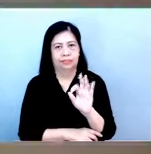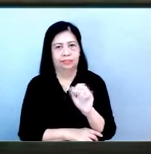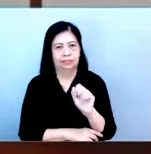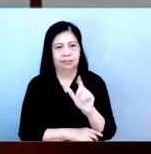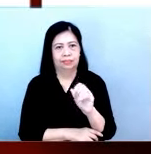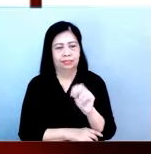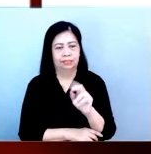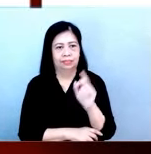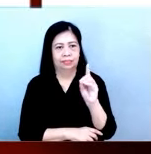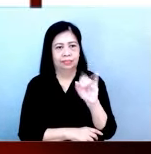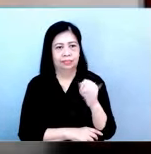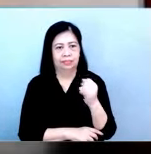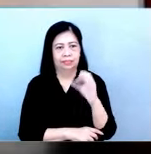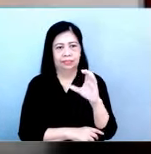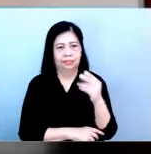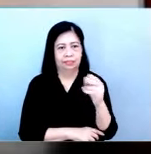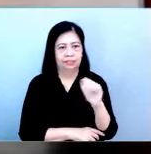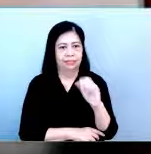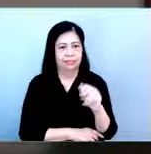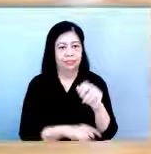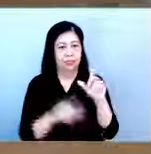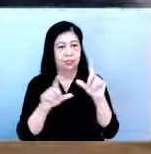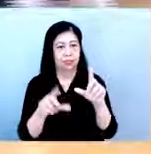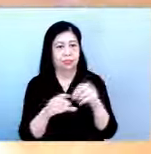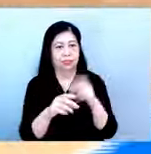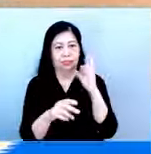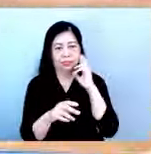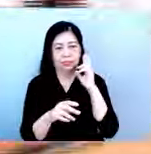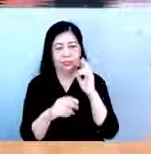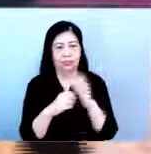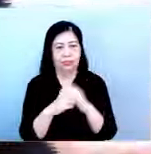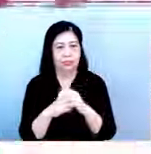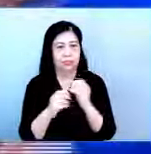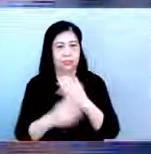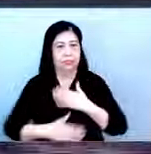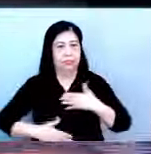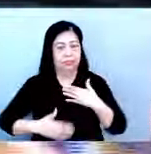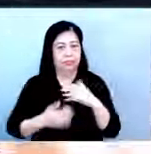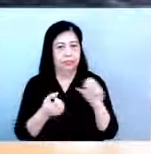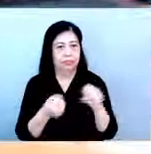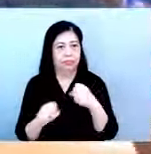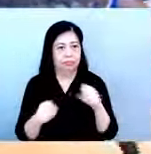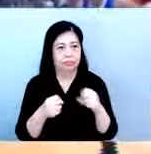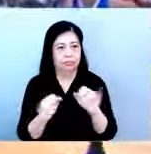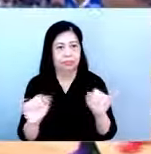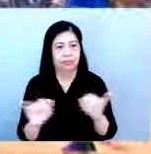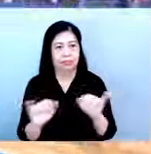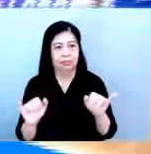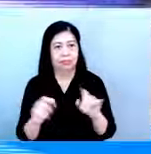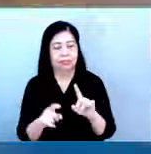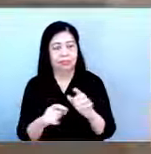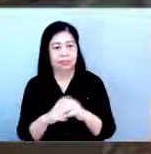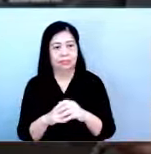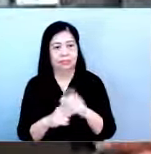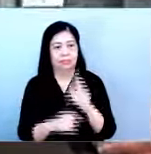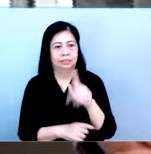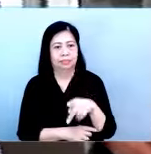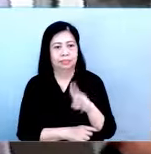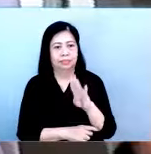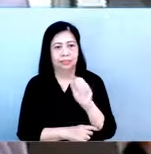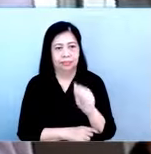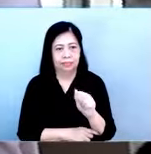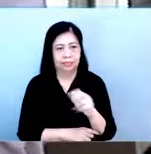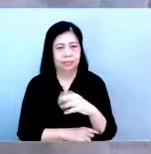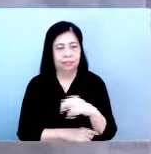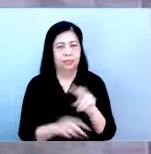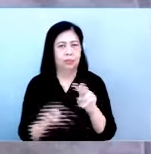Chacha, at Wanted sa radio, at entertainment at sports shows katulad ng PBA. Asahan pa raw ang